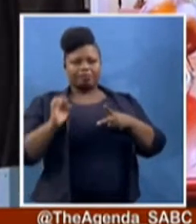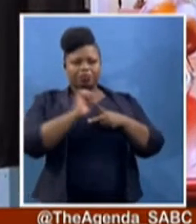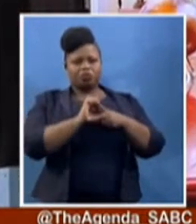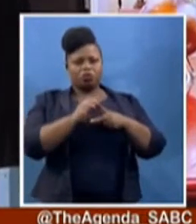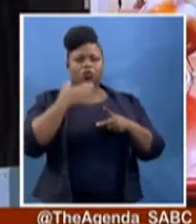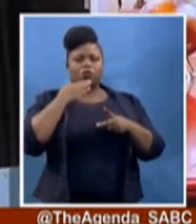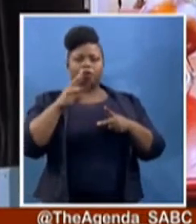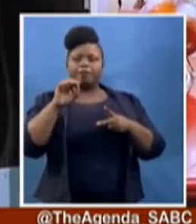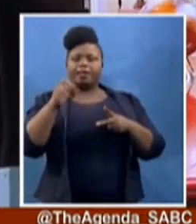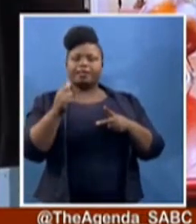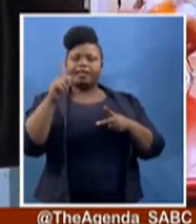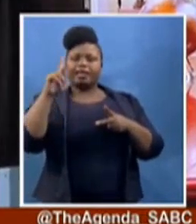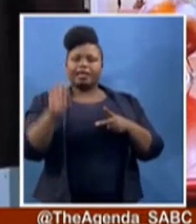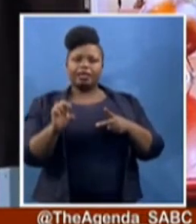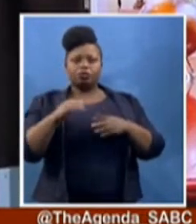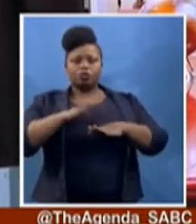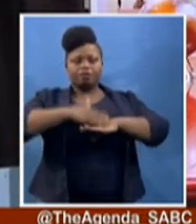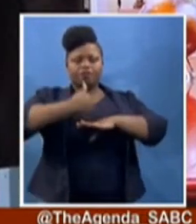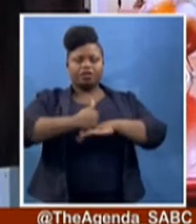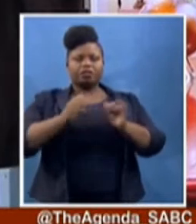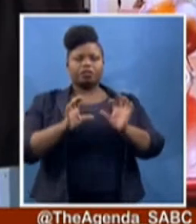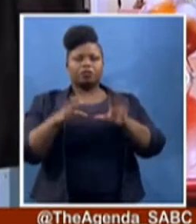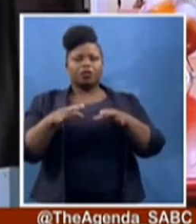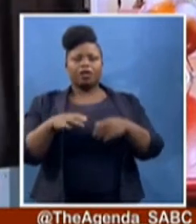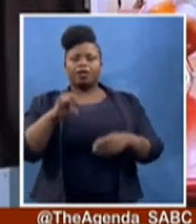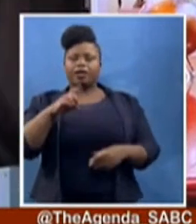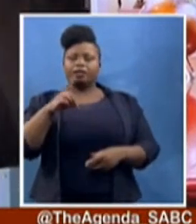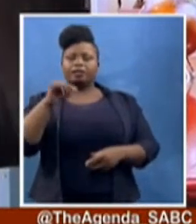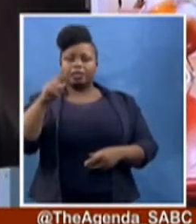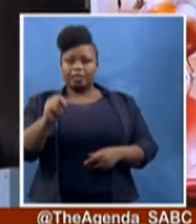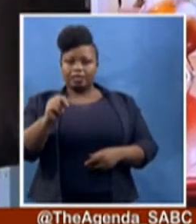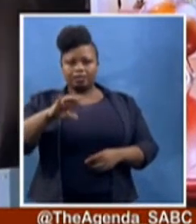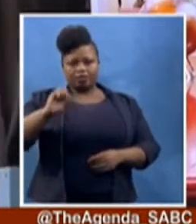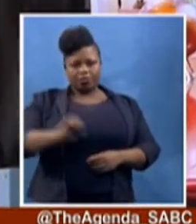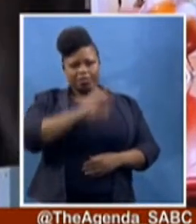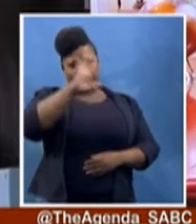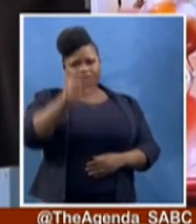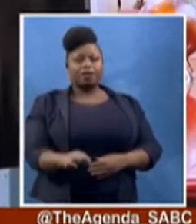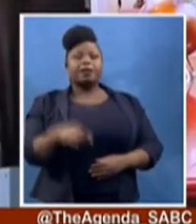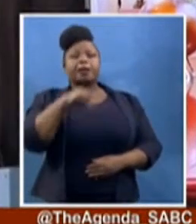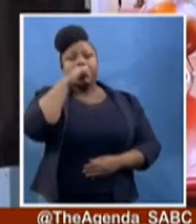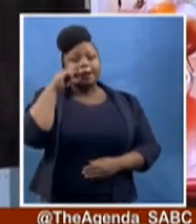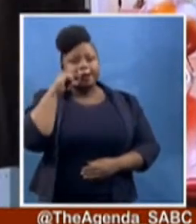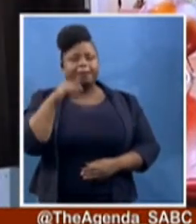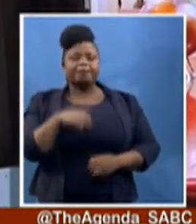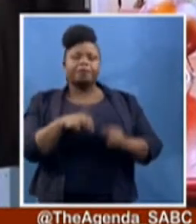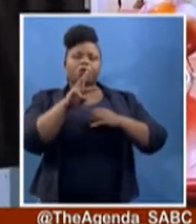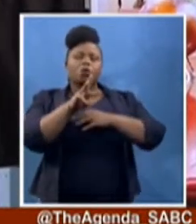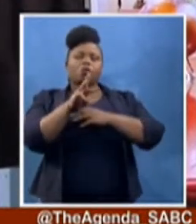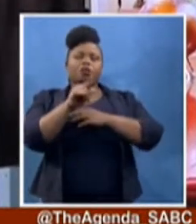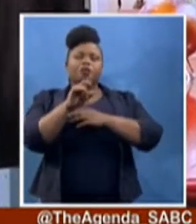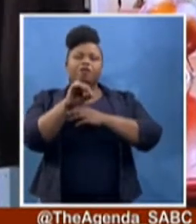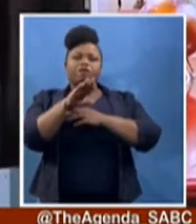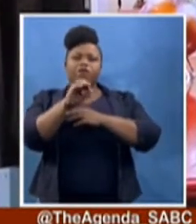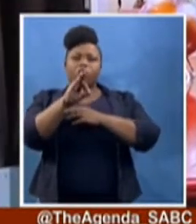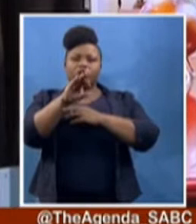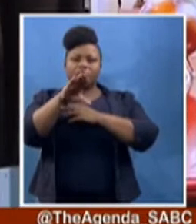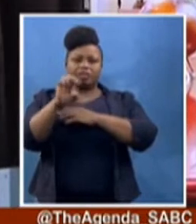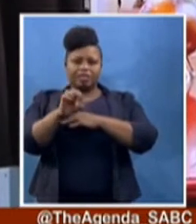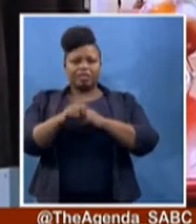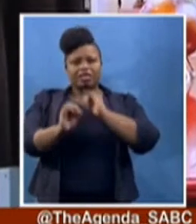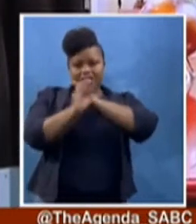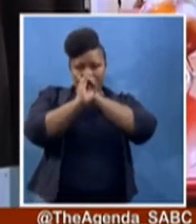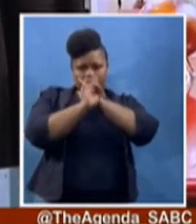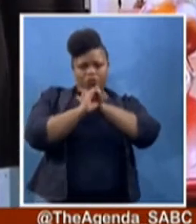South Africa, and named it Wilberforce Institute. Supported by the AME Church, the school closed in the